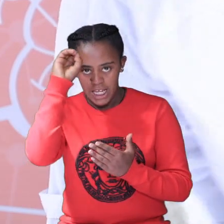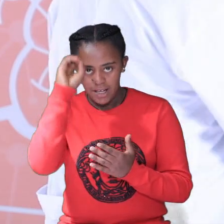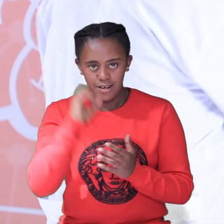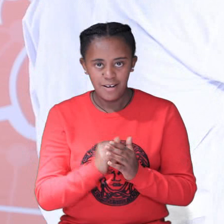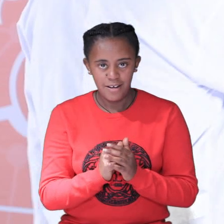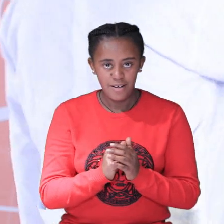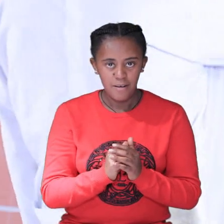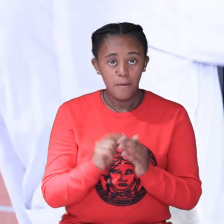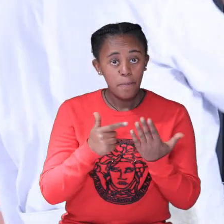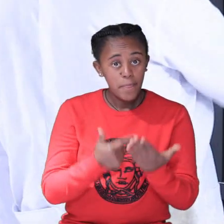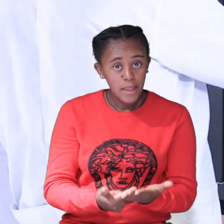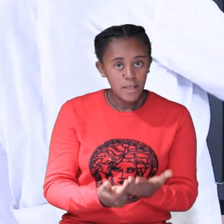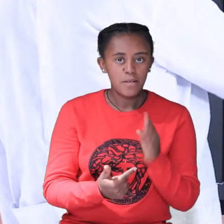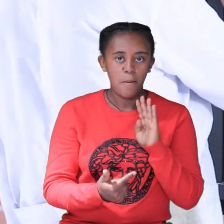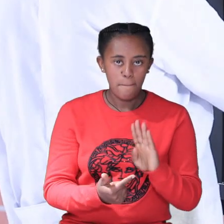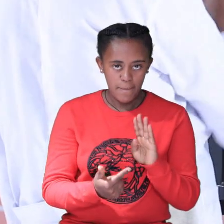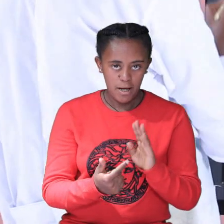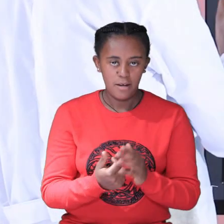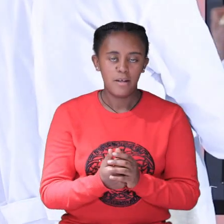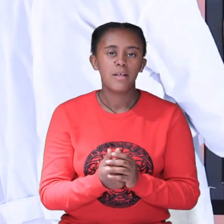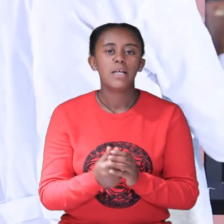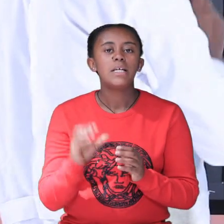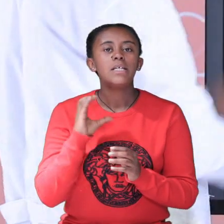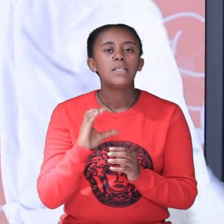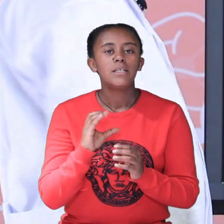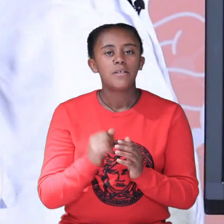R. So I is 40 degree.